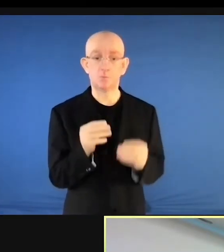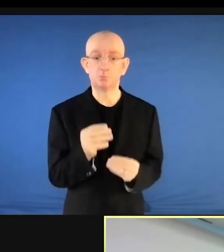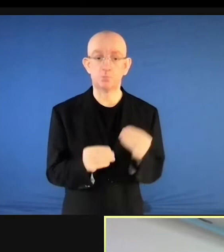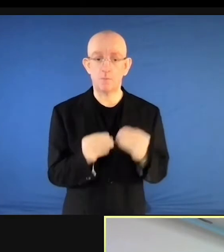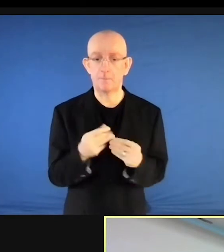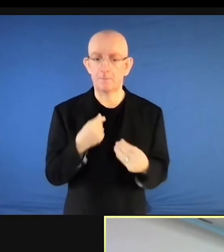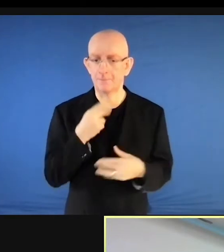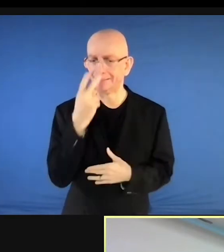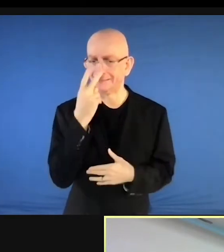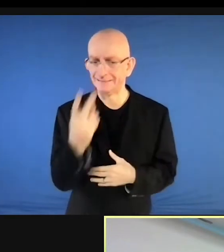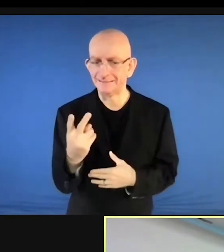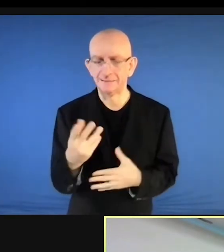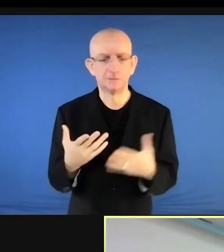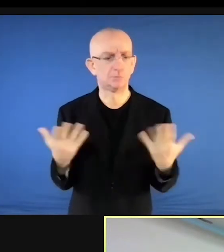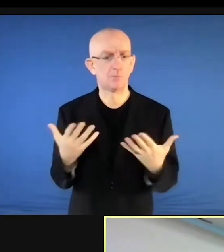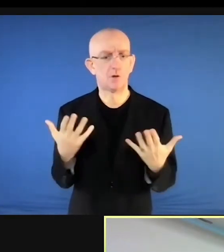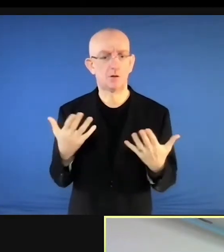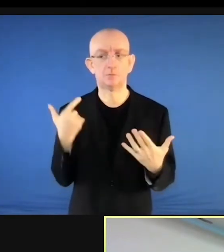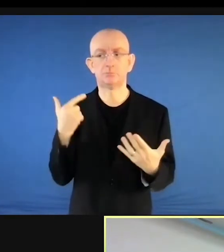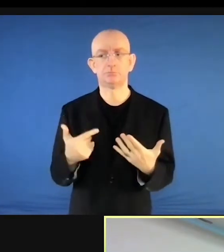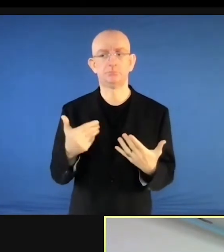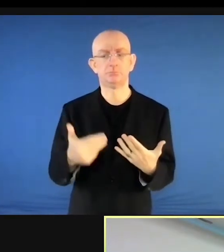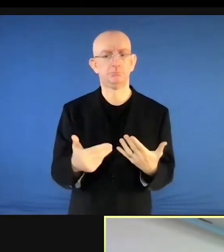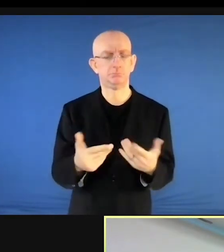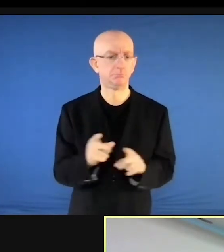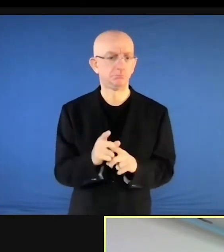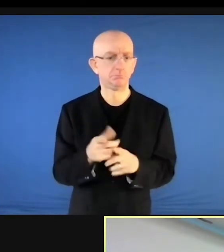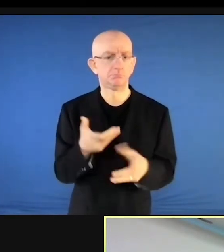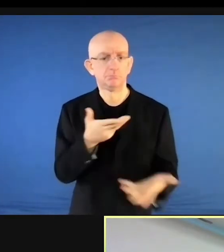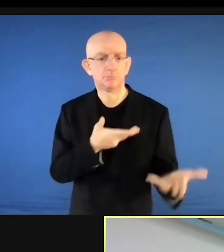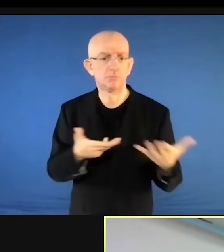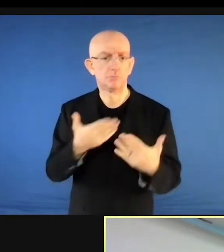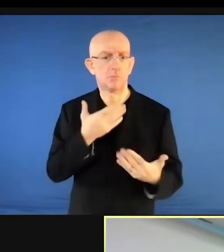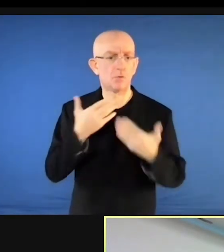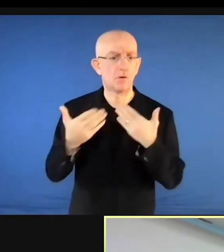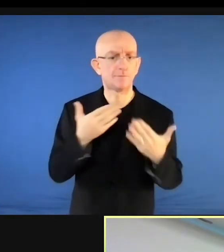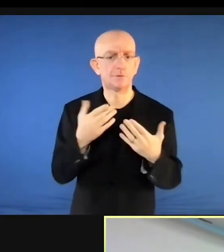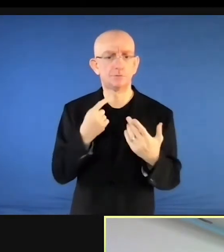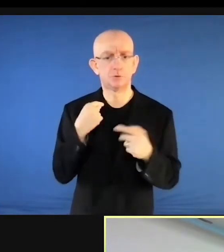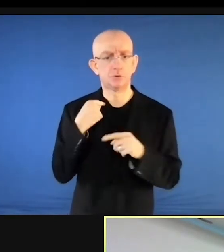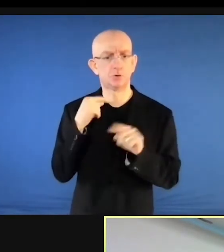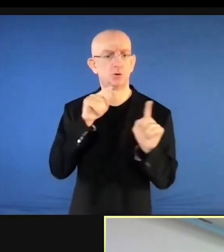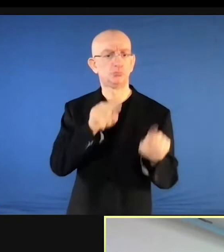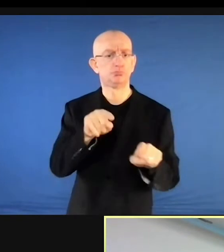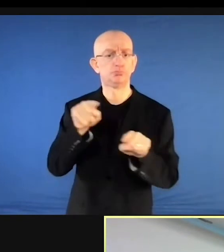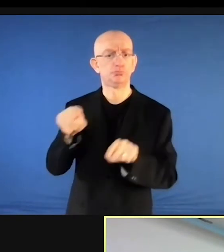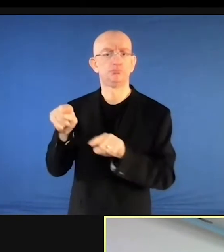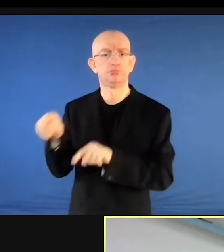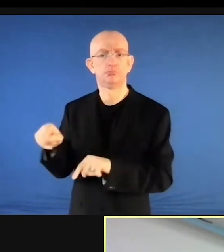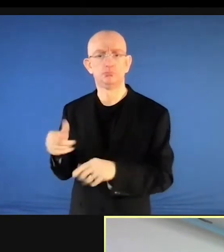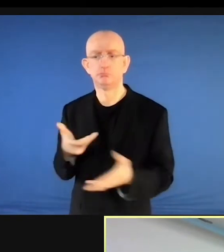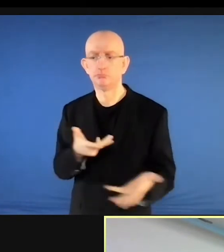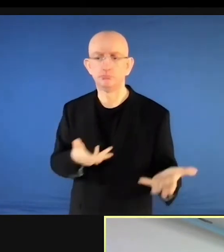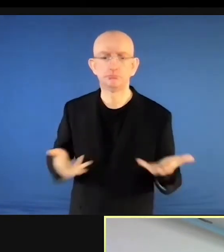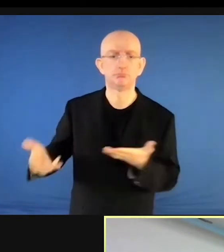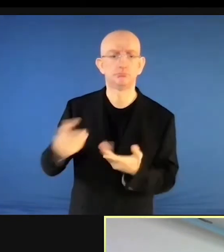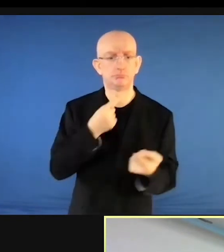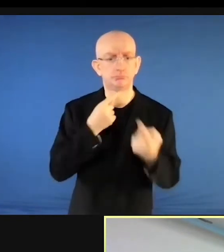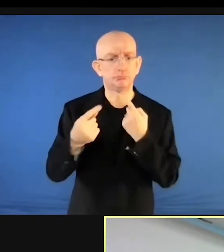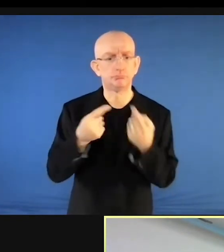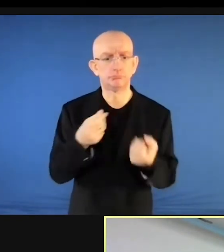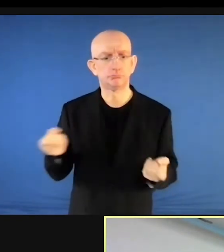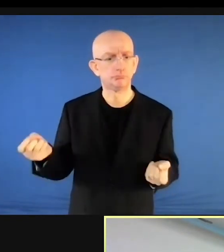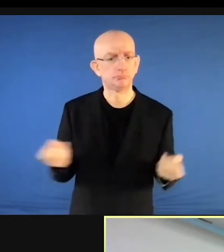attended is sometimes you attend a panel which is